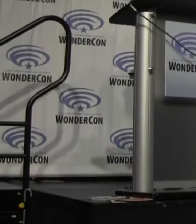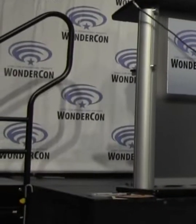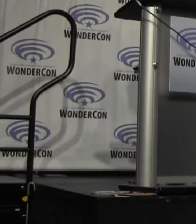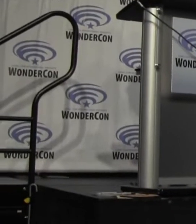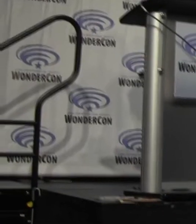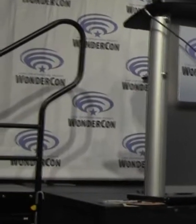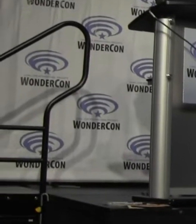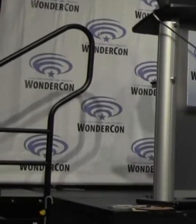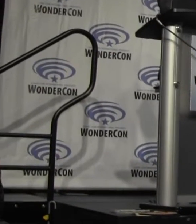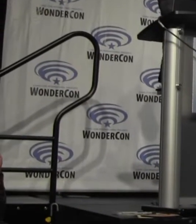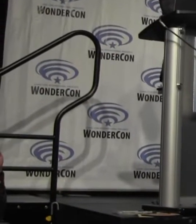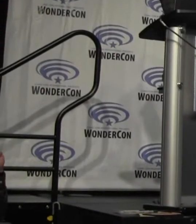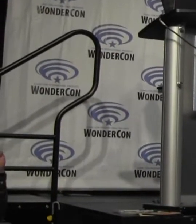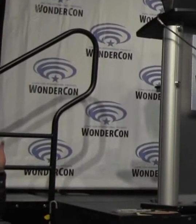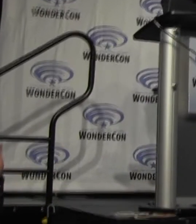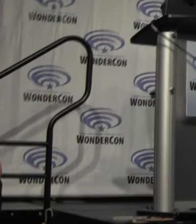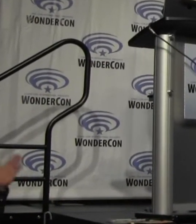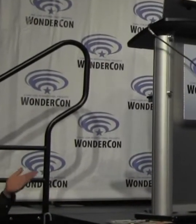hello.